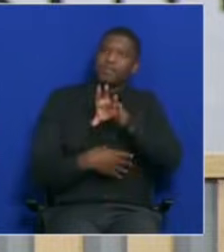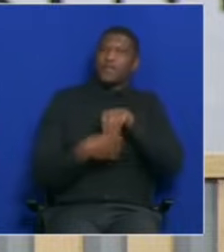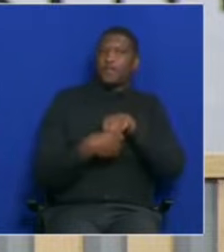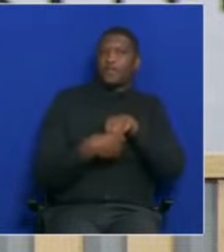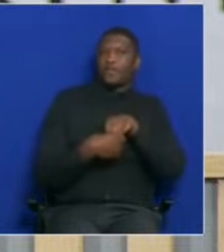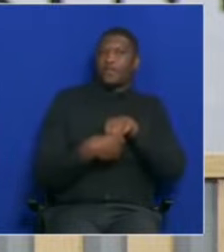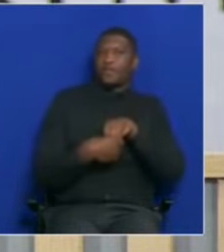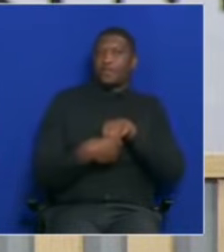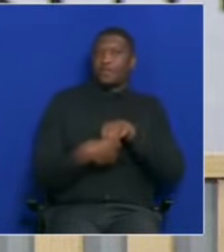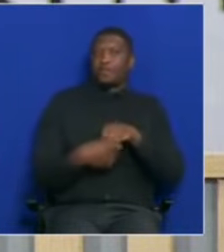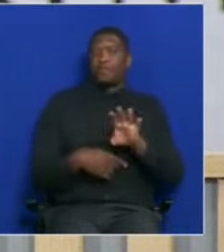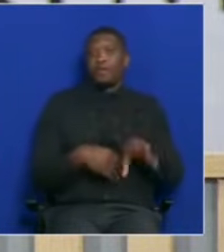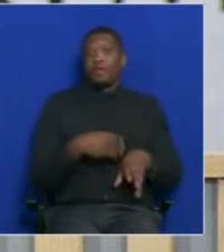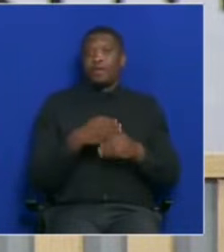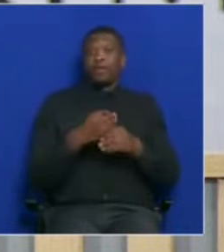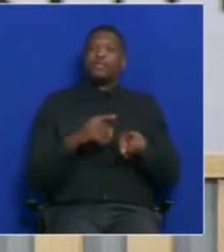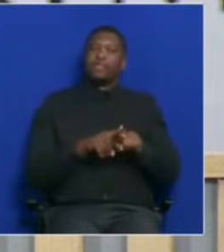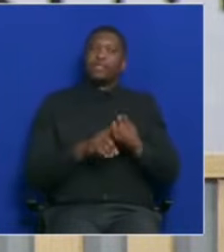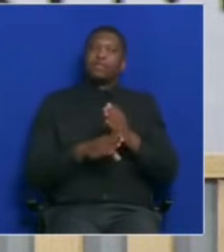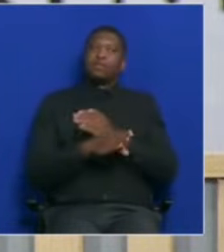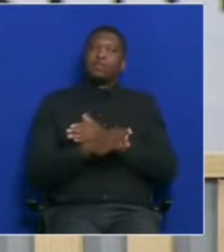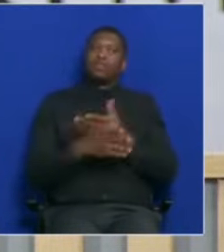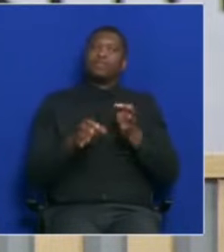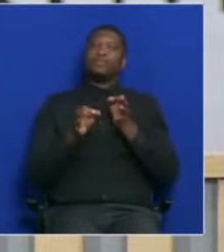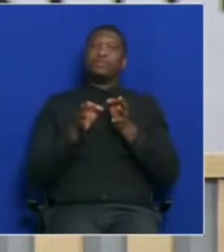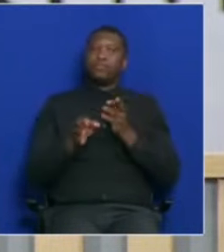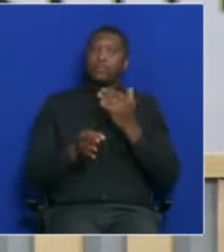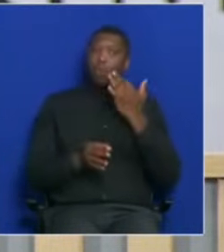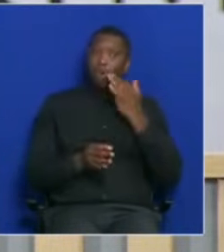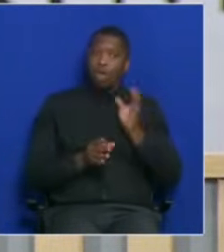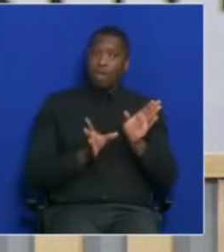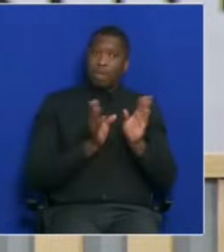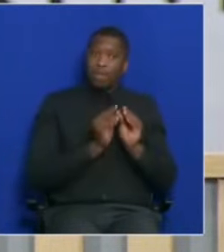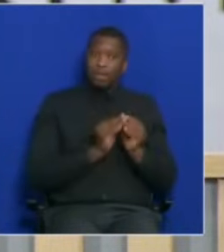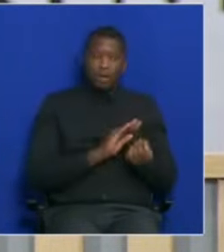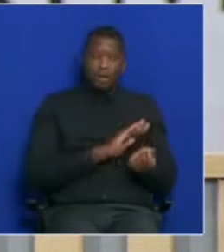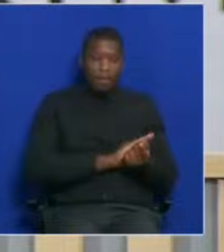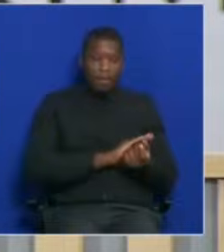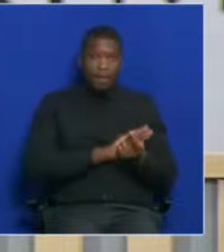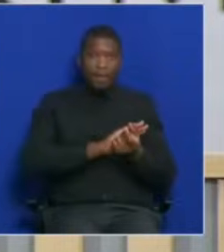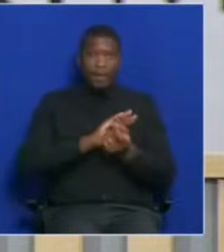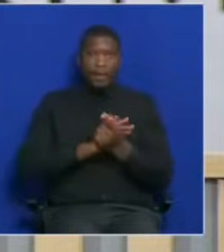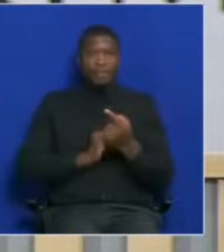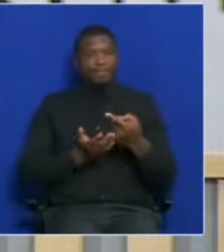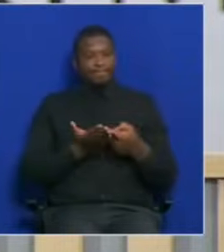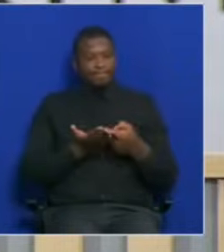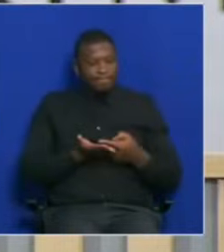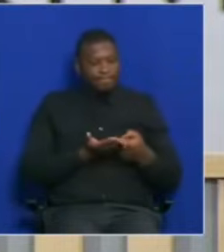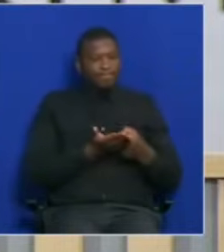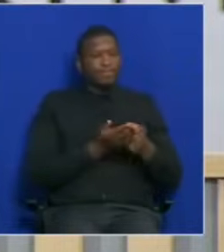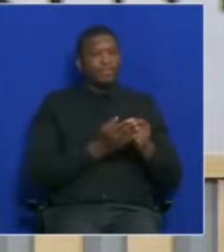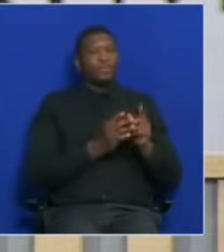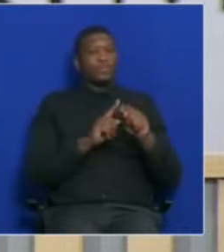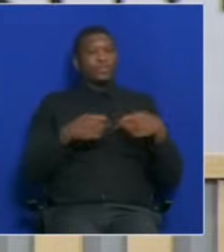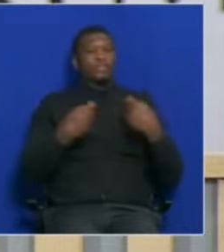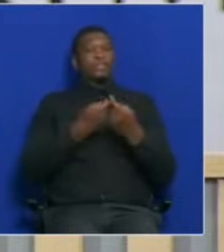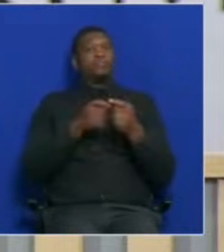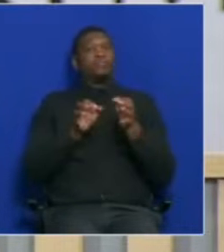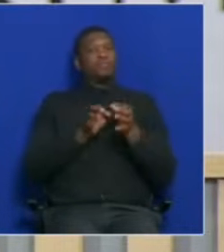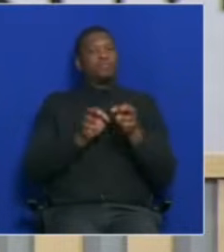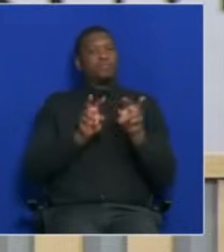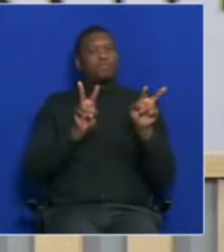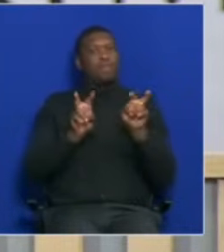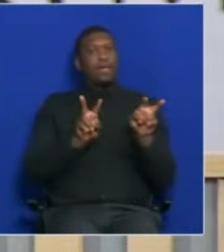And as I said, that when those meetings happen to discuss where now the team says the matter, the investigation is